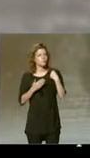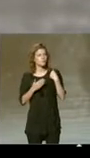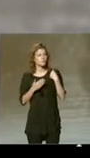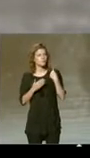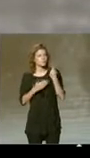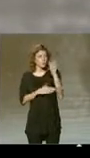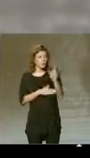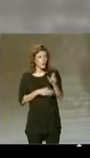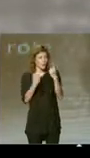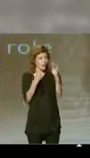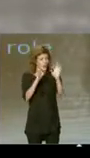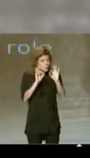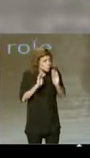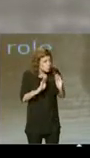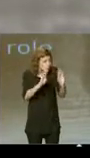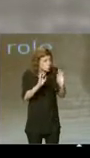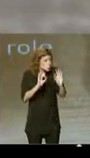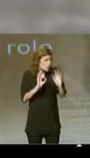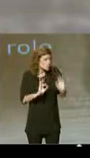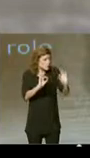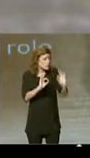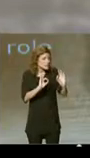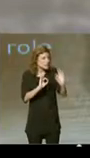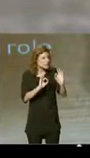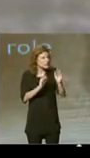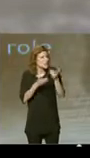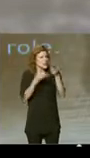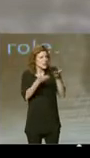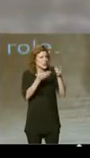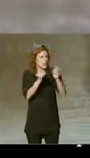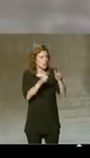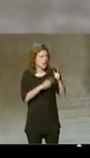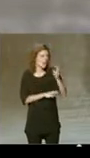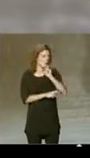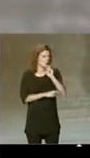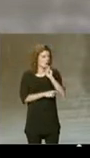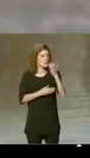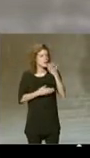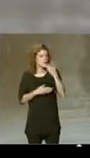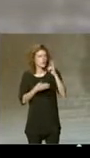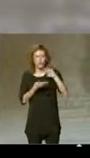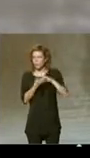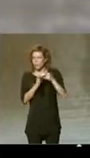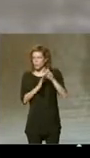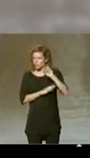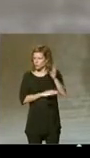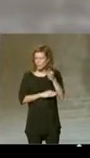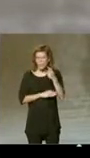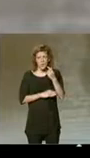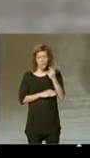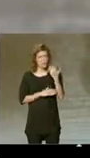It is difficult to involve somebody in a series of tests that